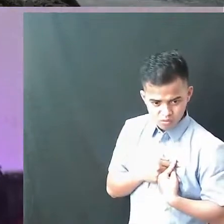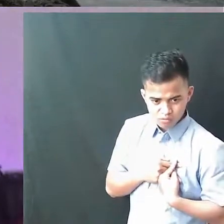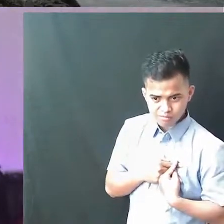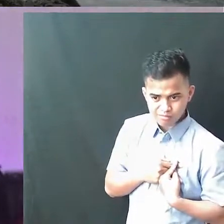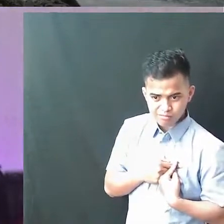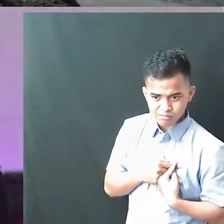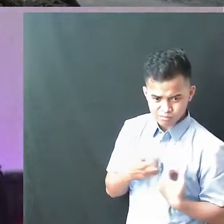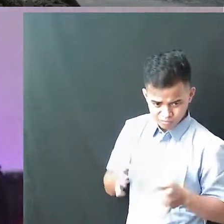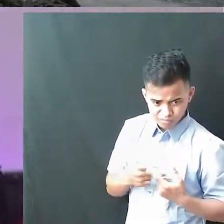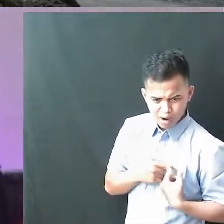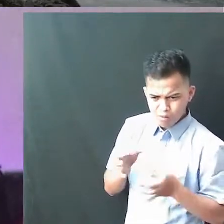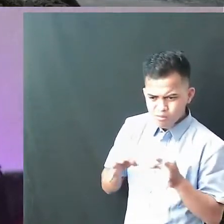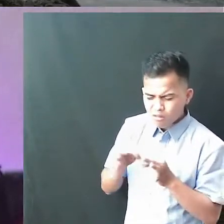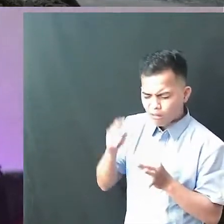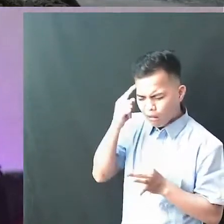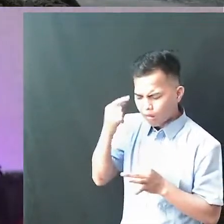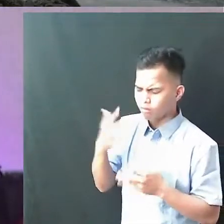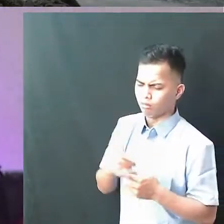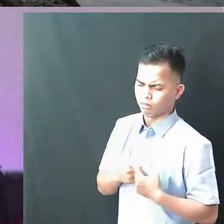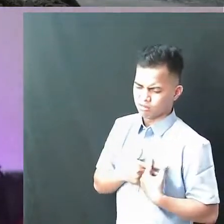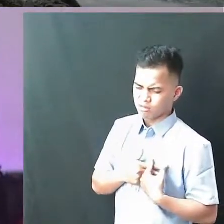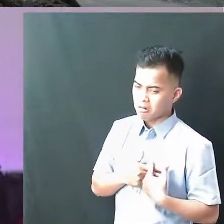way, but God's way.